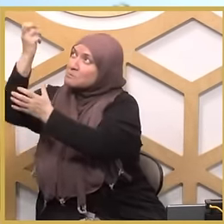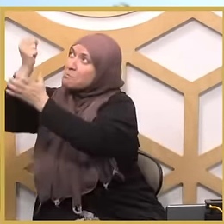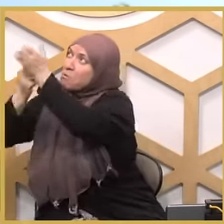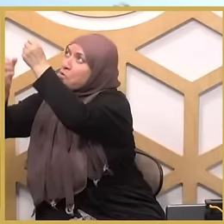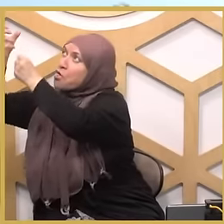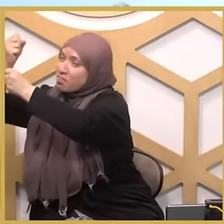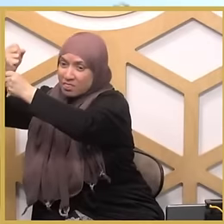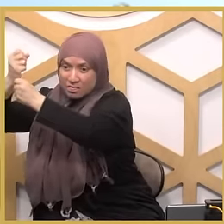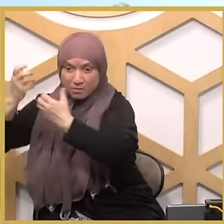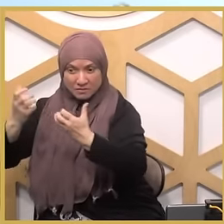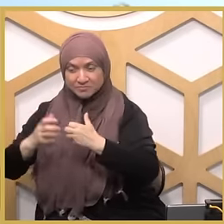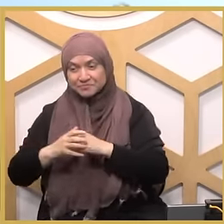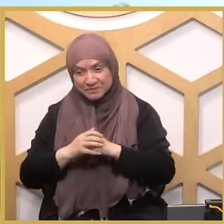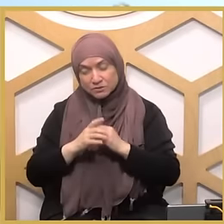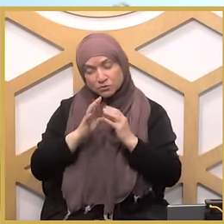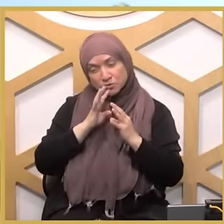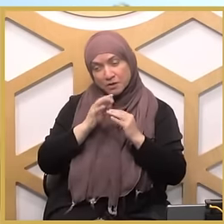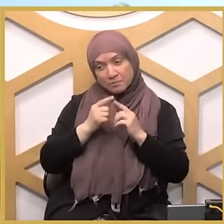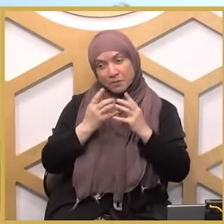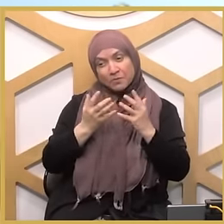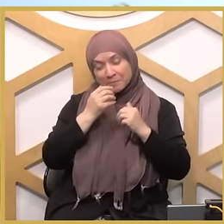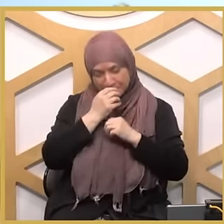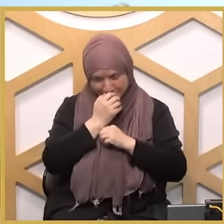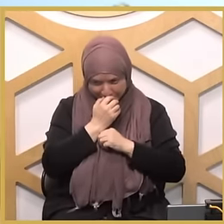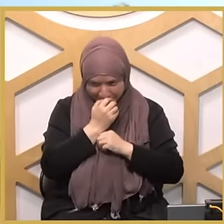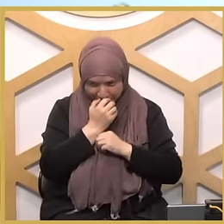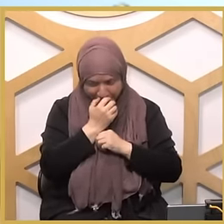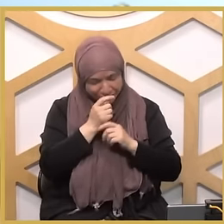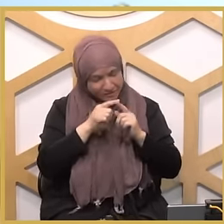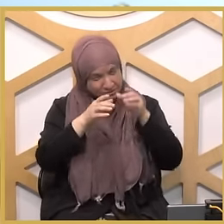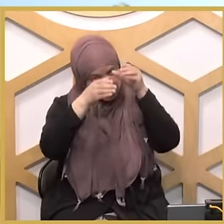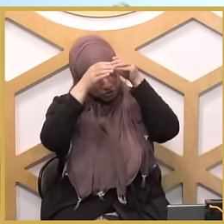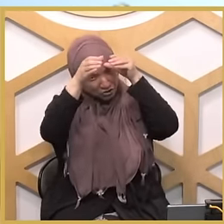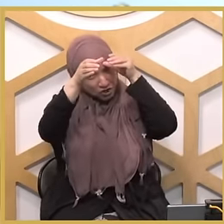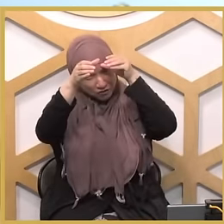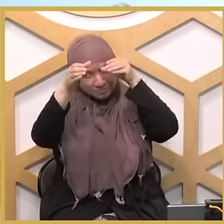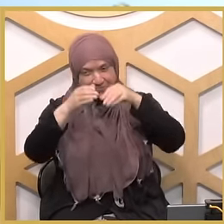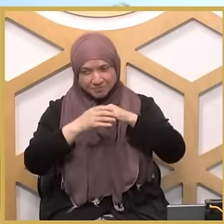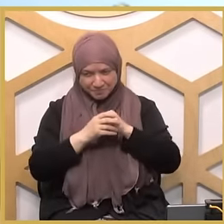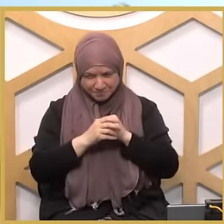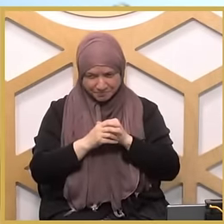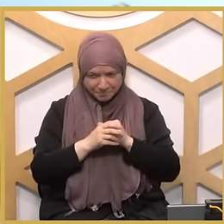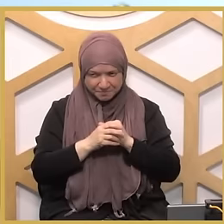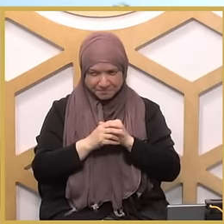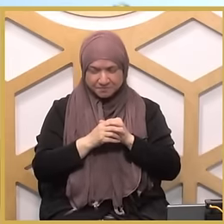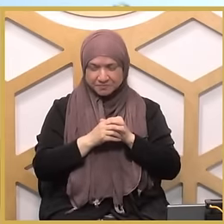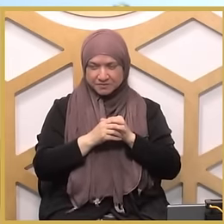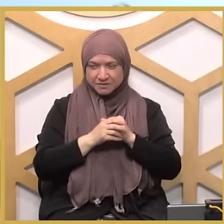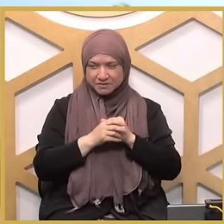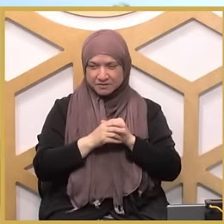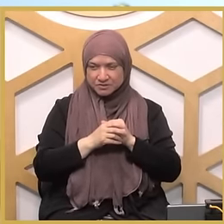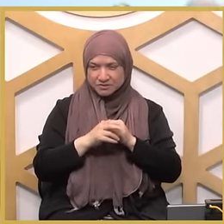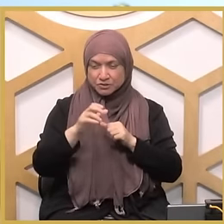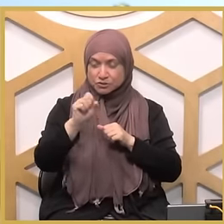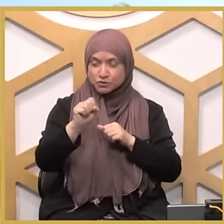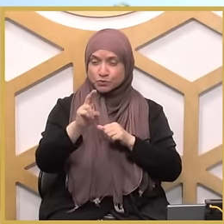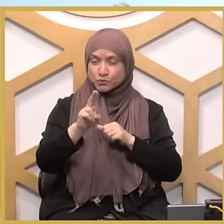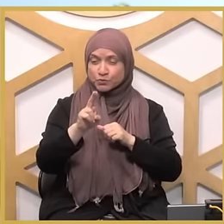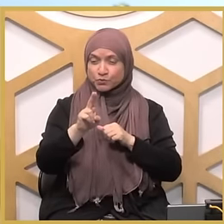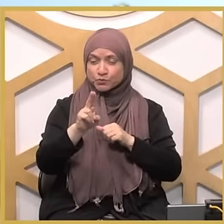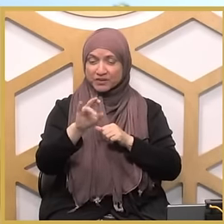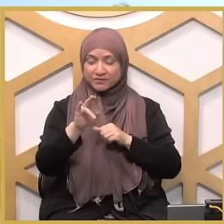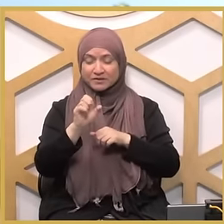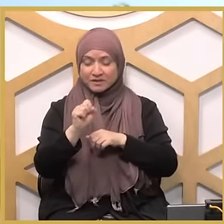al-Thawri rahimahullah actually mentions this, of the genius of the way that this religion is given to us, is that the same sentence can appeal to